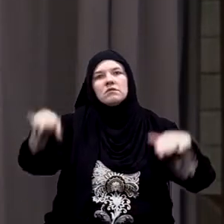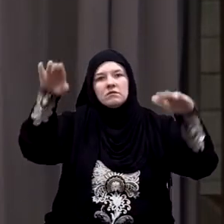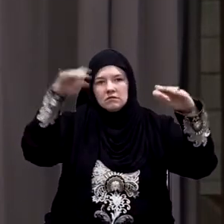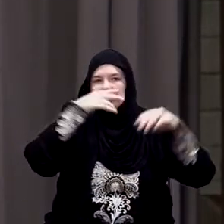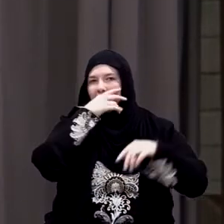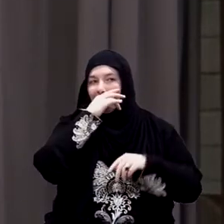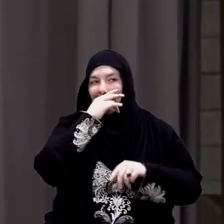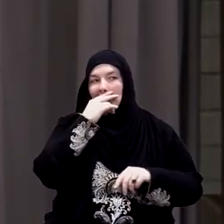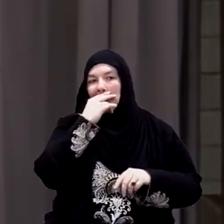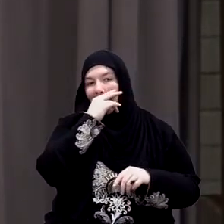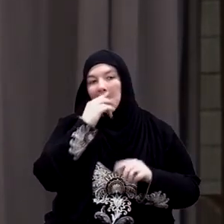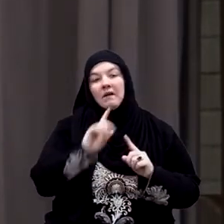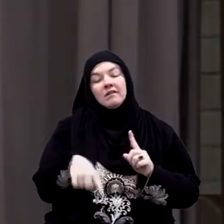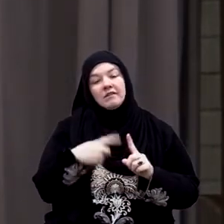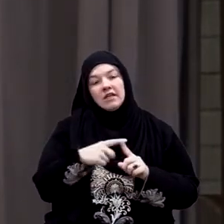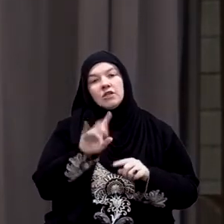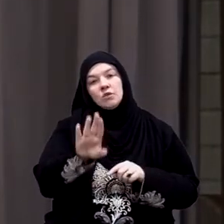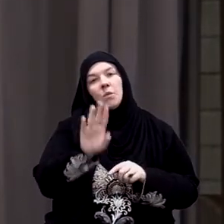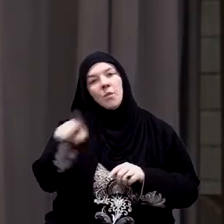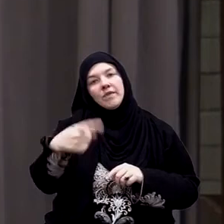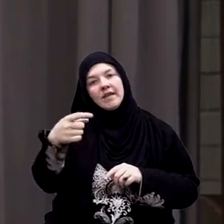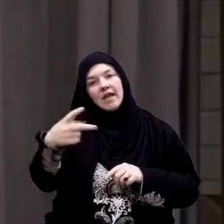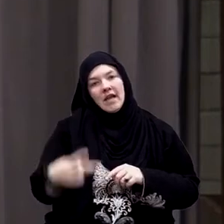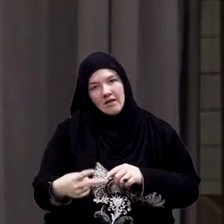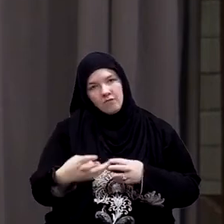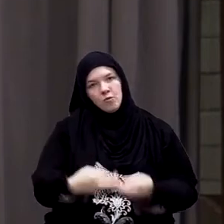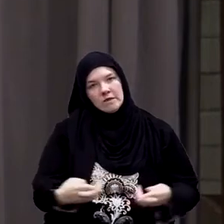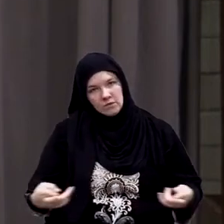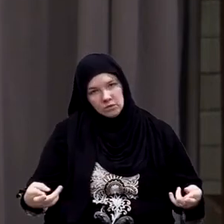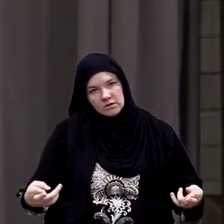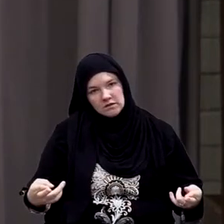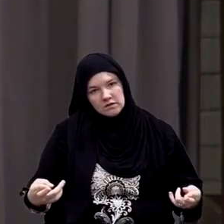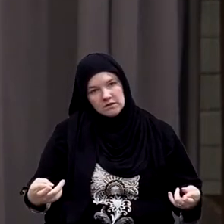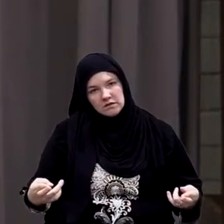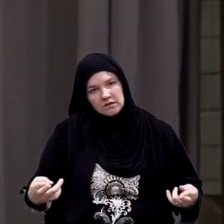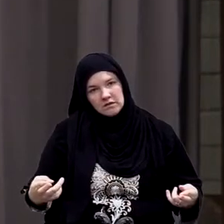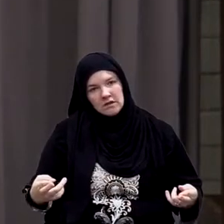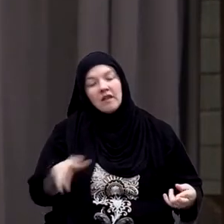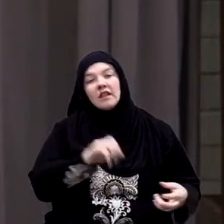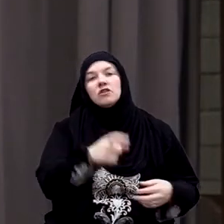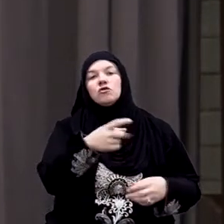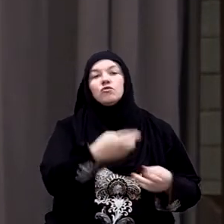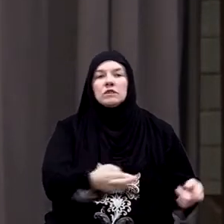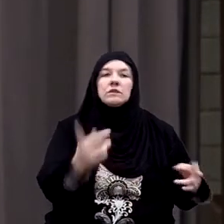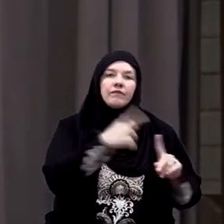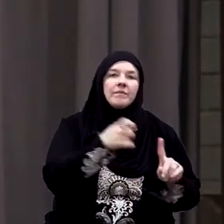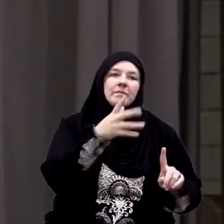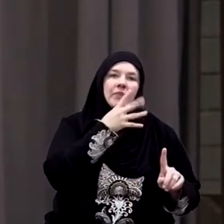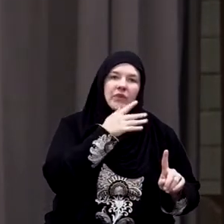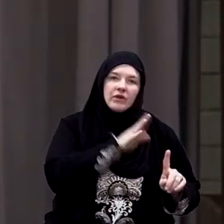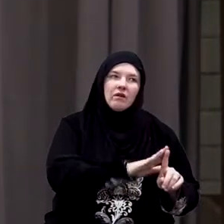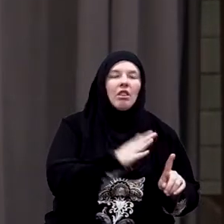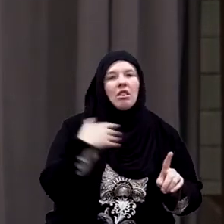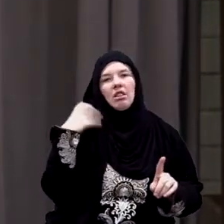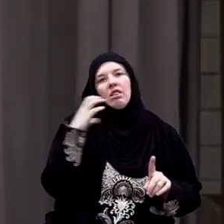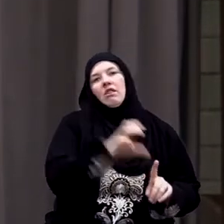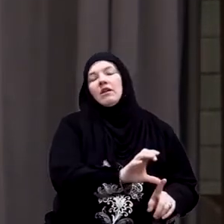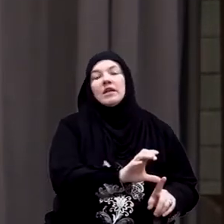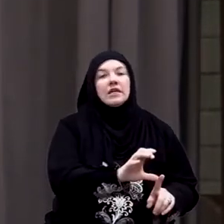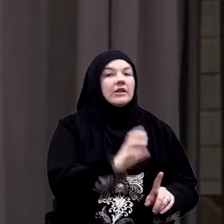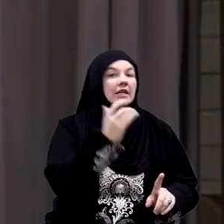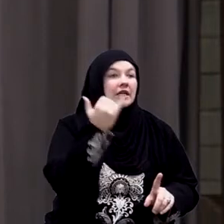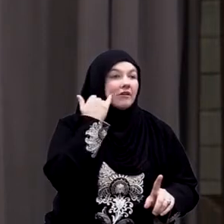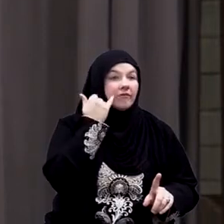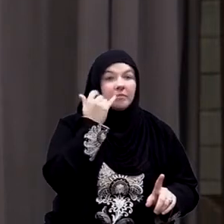child, then it is only half resources, which is the resources of the mother. So if she